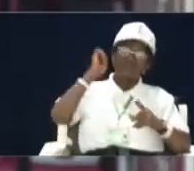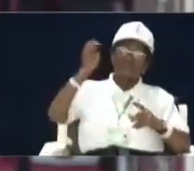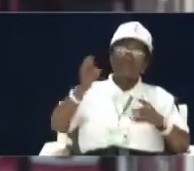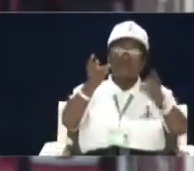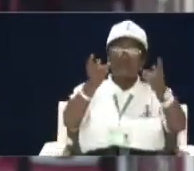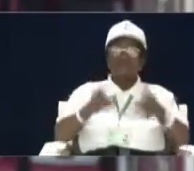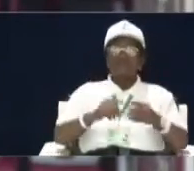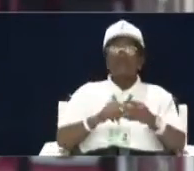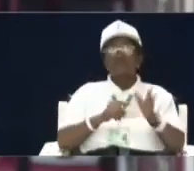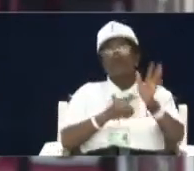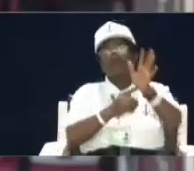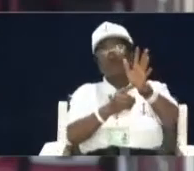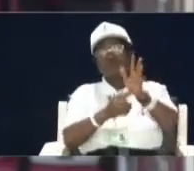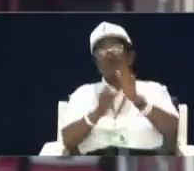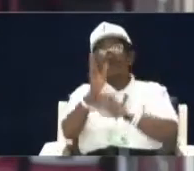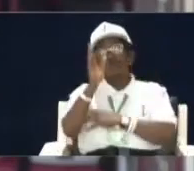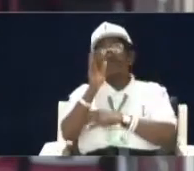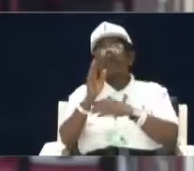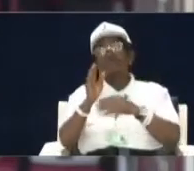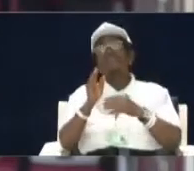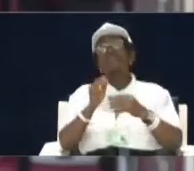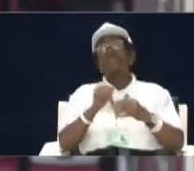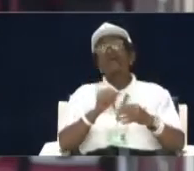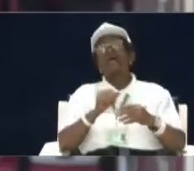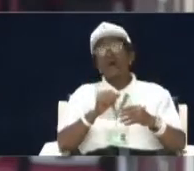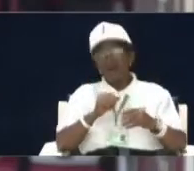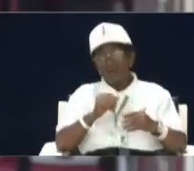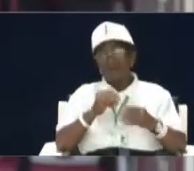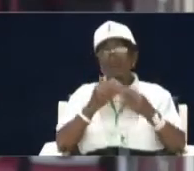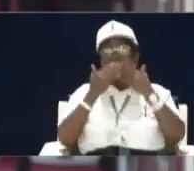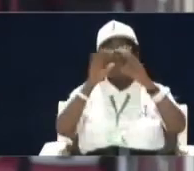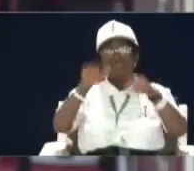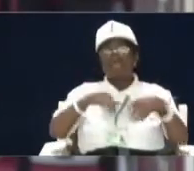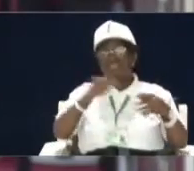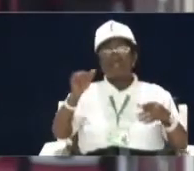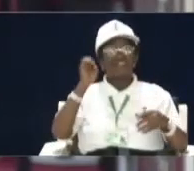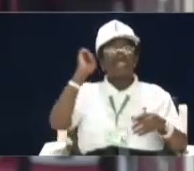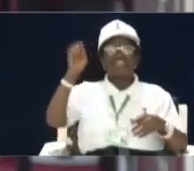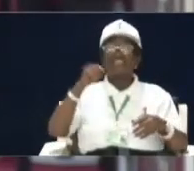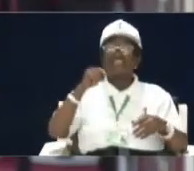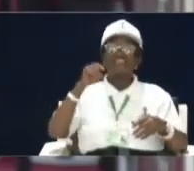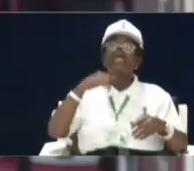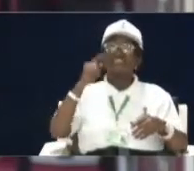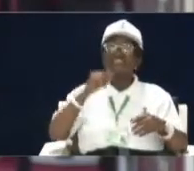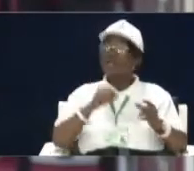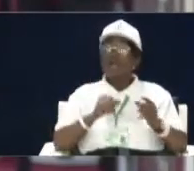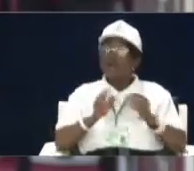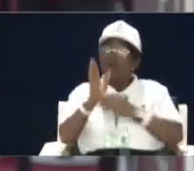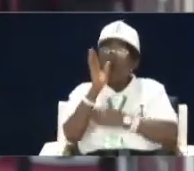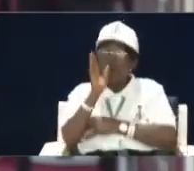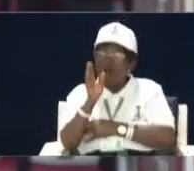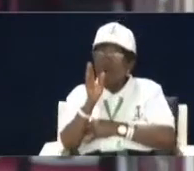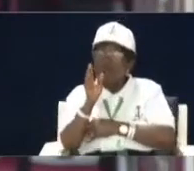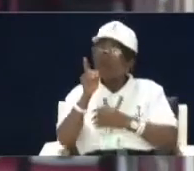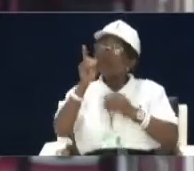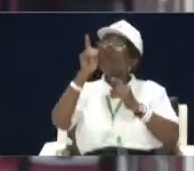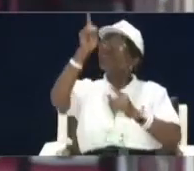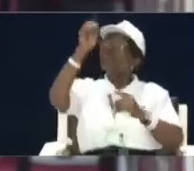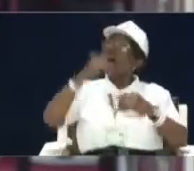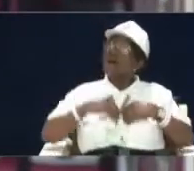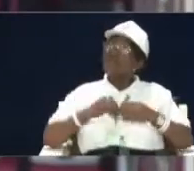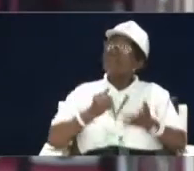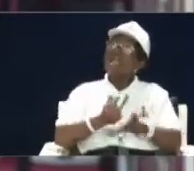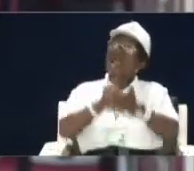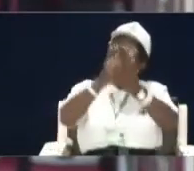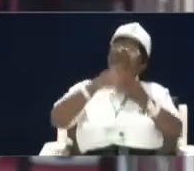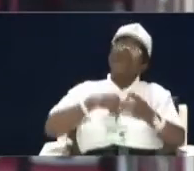show God gratitude, say, God, hey, thus far you have helped me. Look at me. I